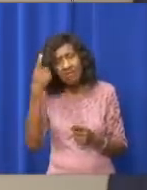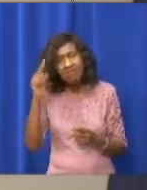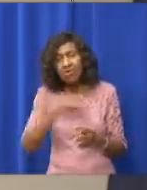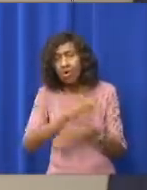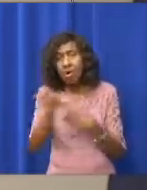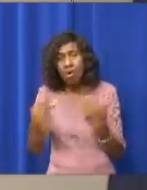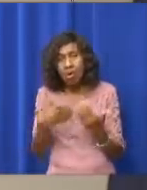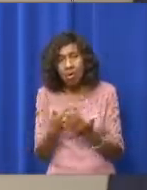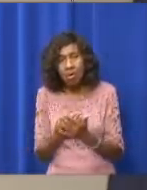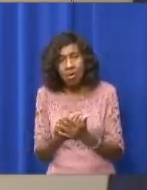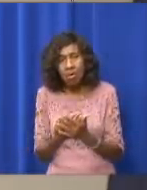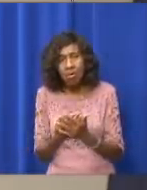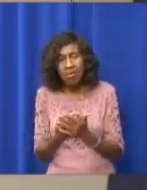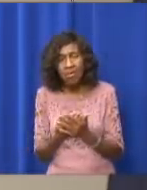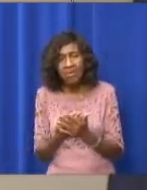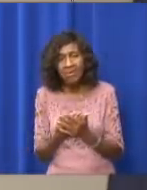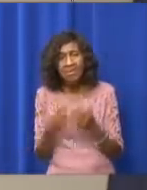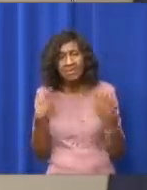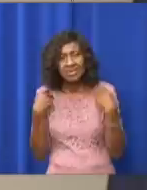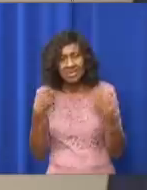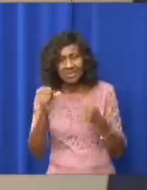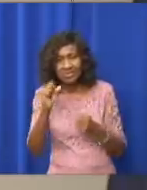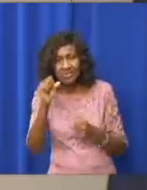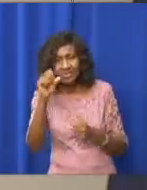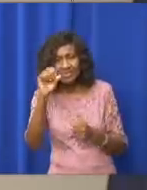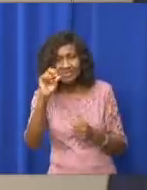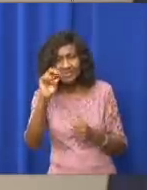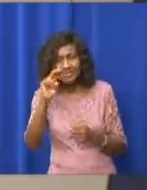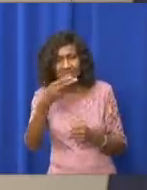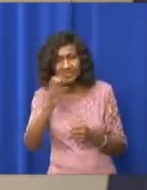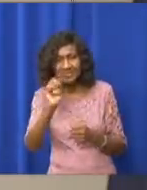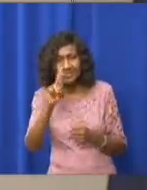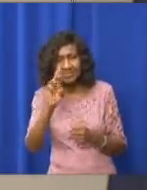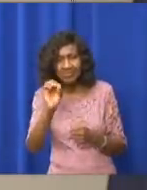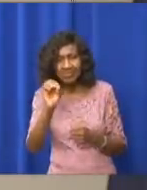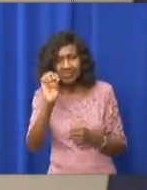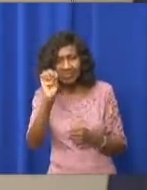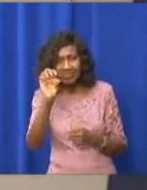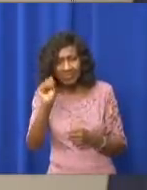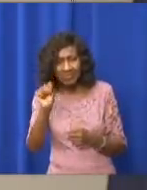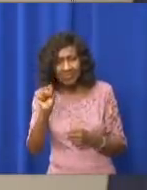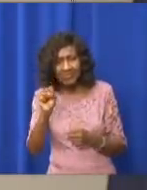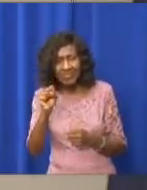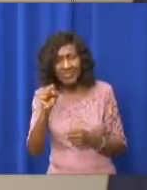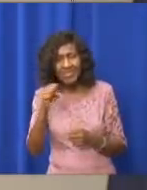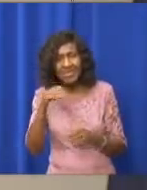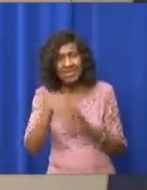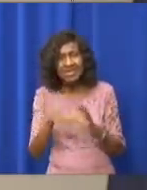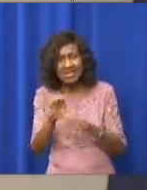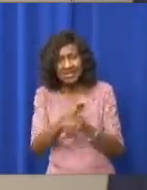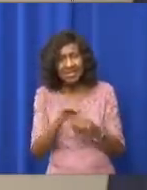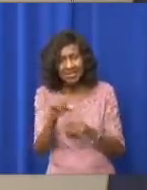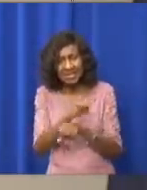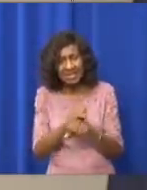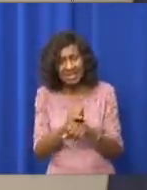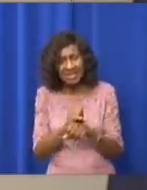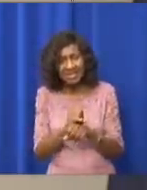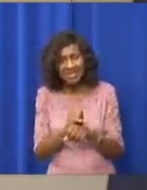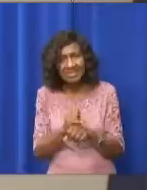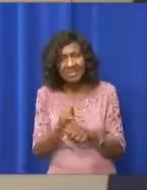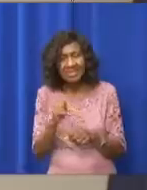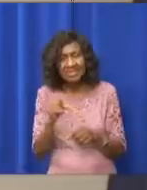heroes working to keep our island safe. Join Radio Cayman and Cayman Life TV Channel